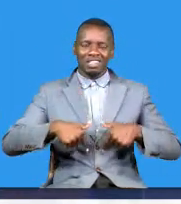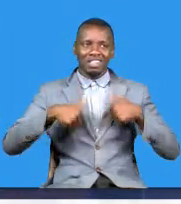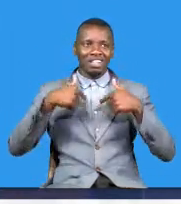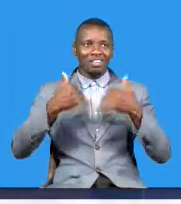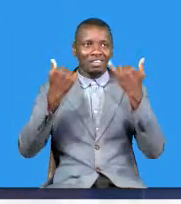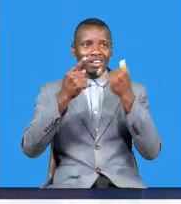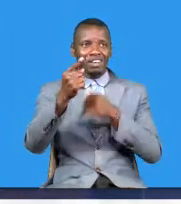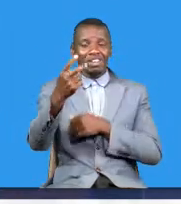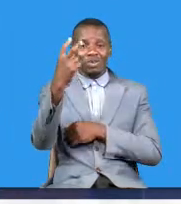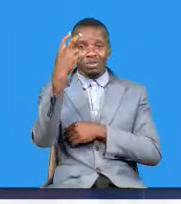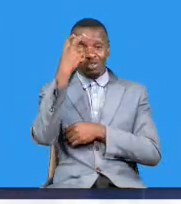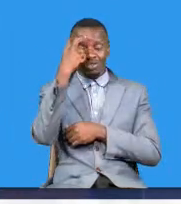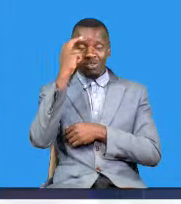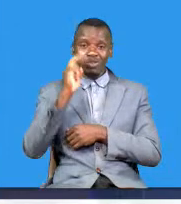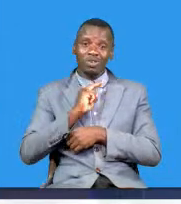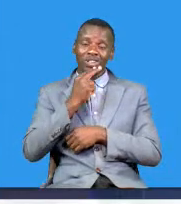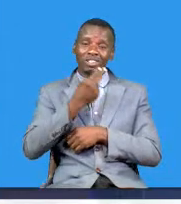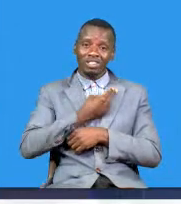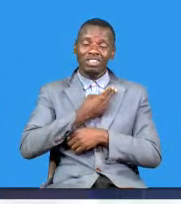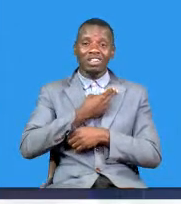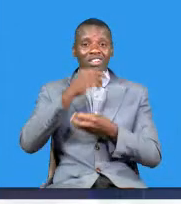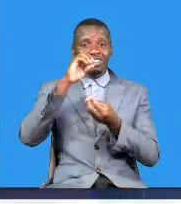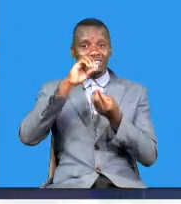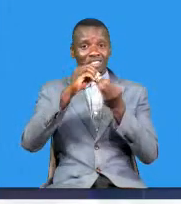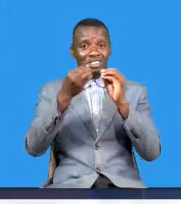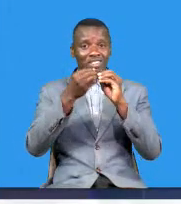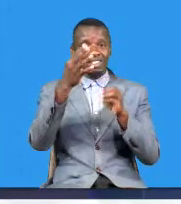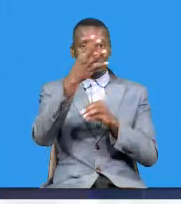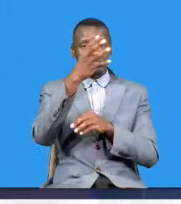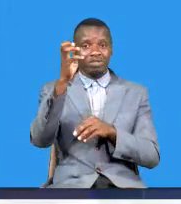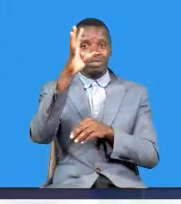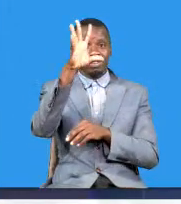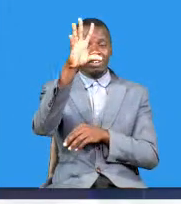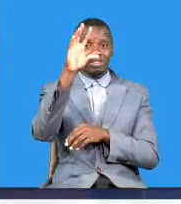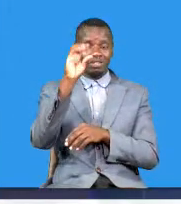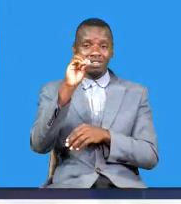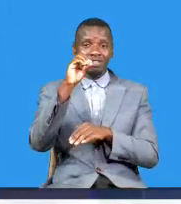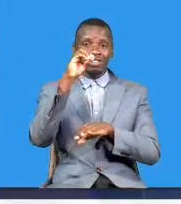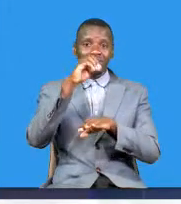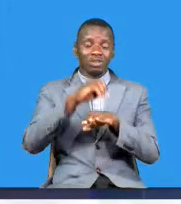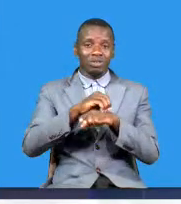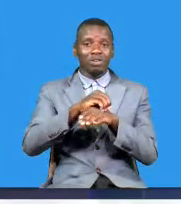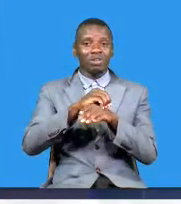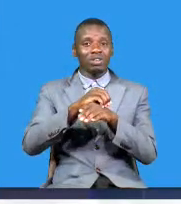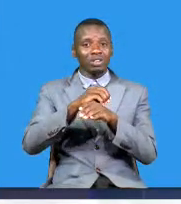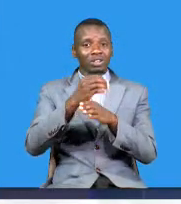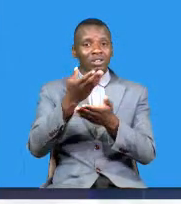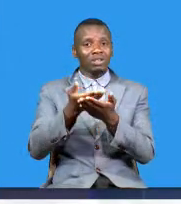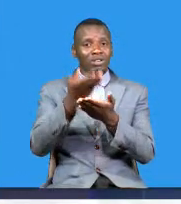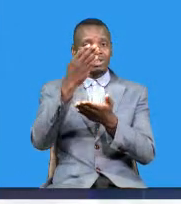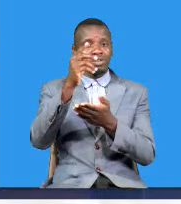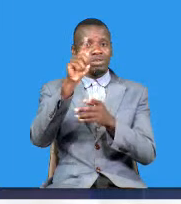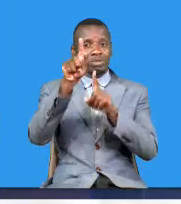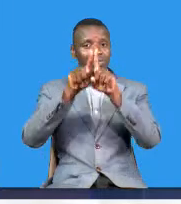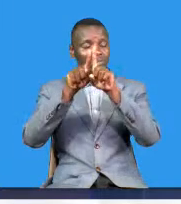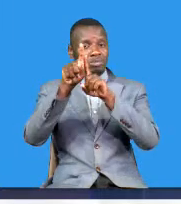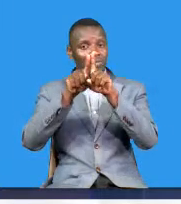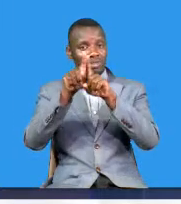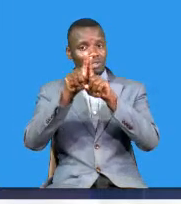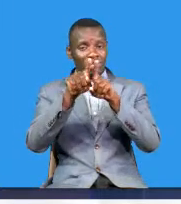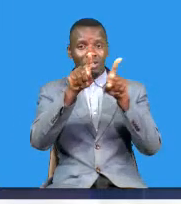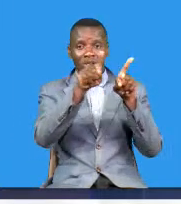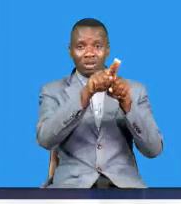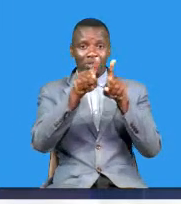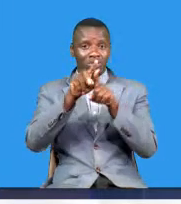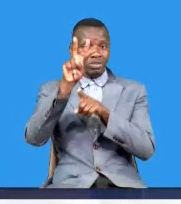us live on channel number 450 on the Top Star decoder and channel number